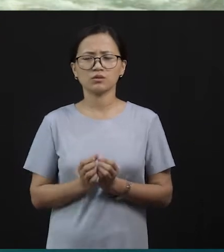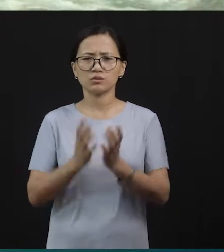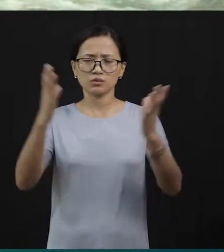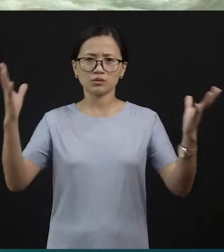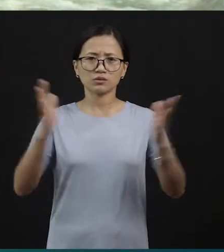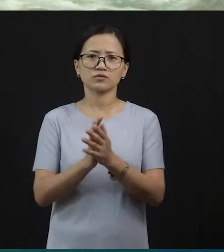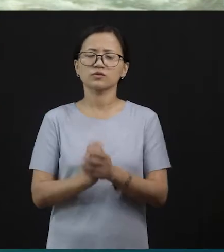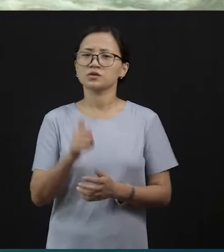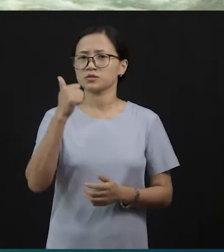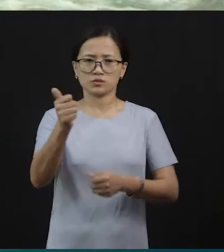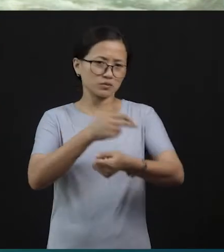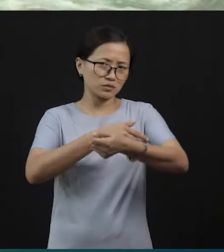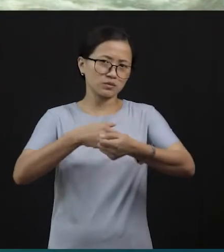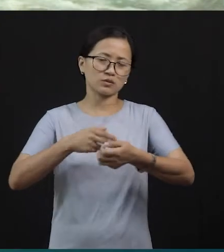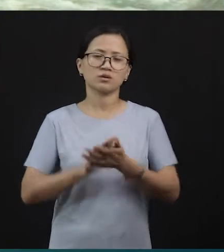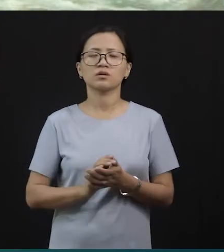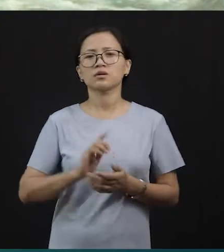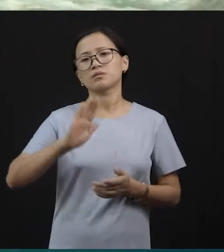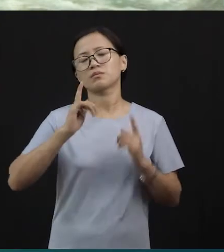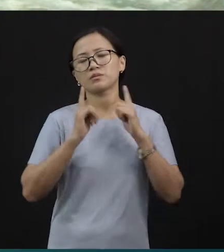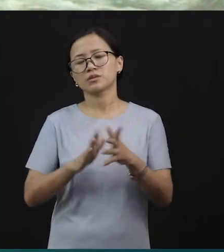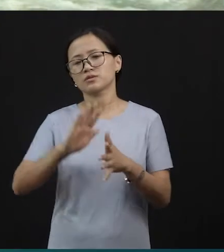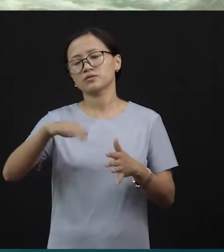good names. But after 2 years,